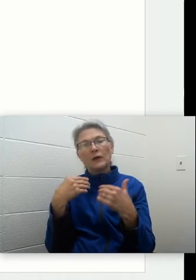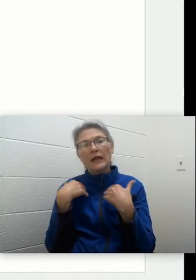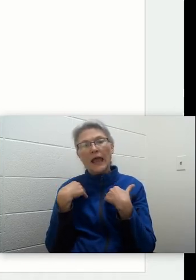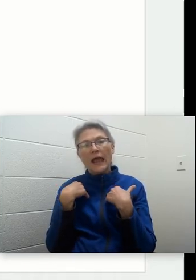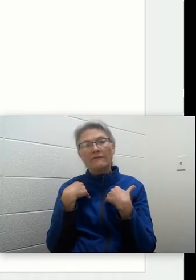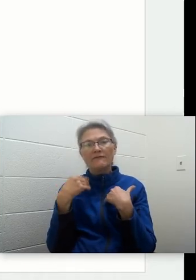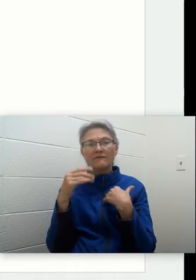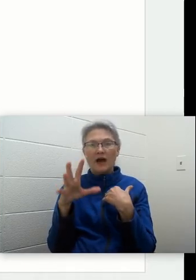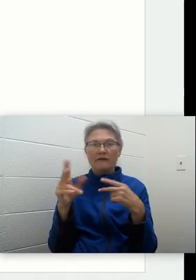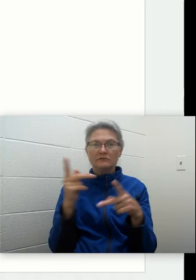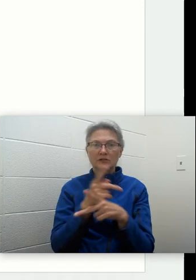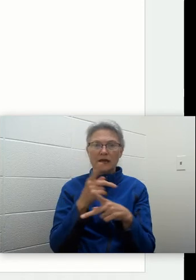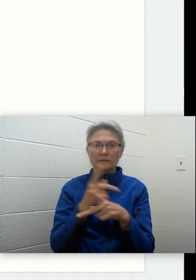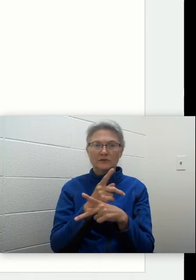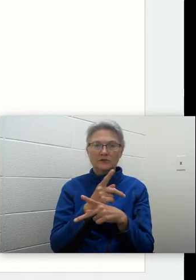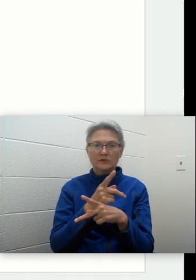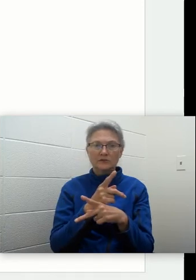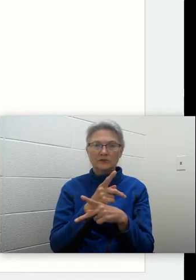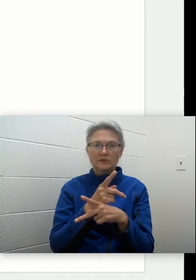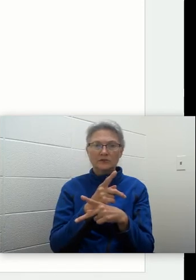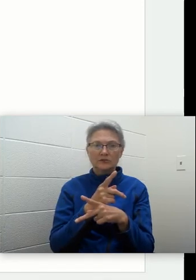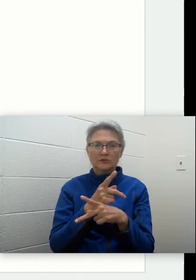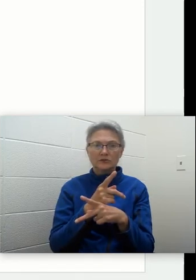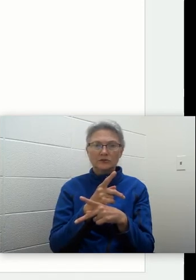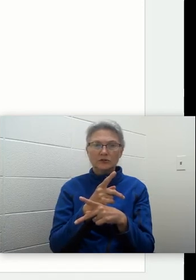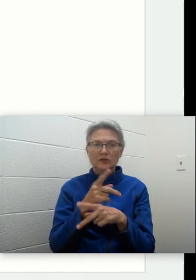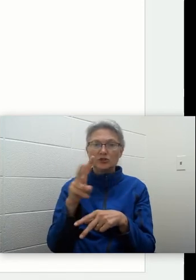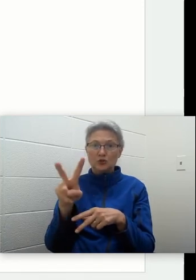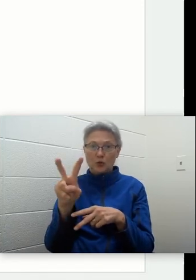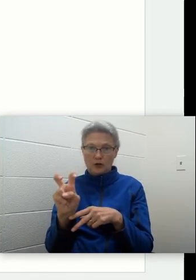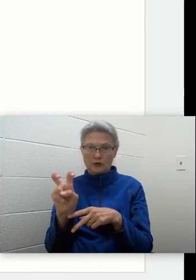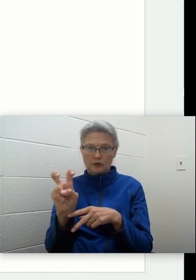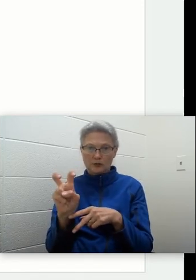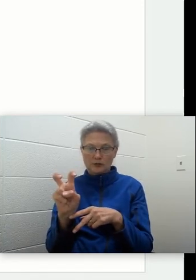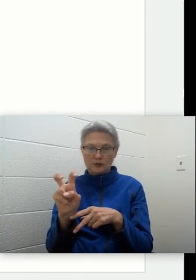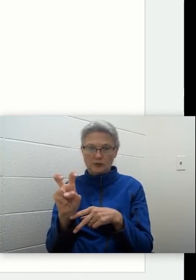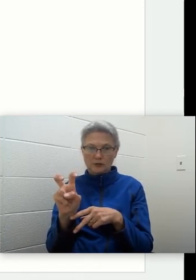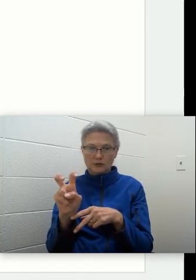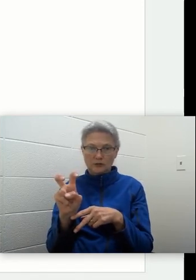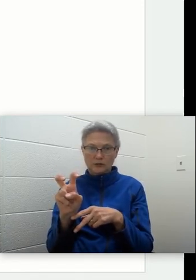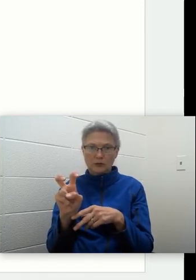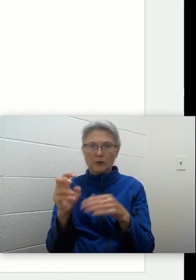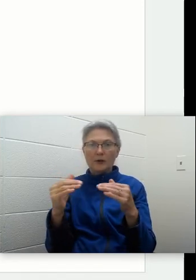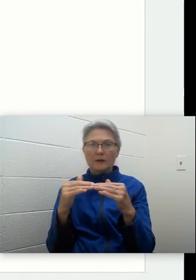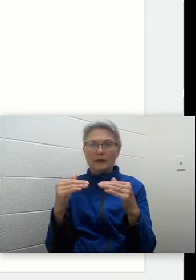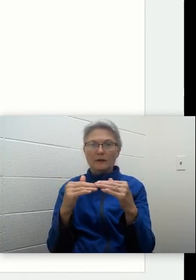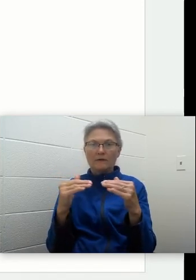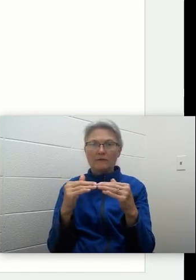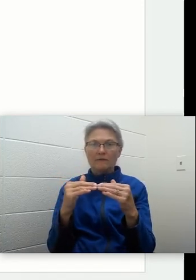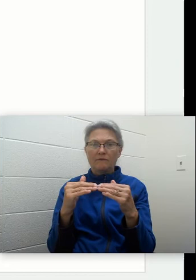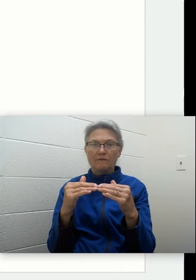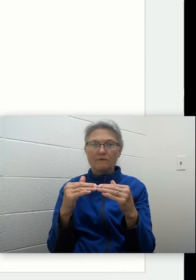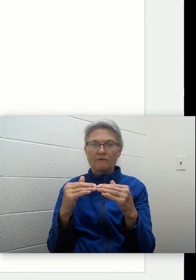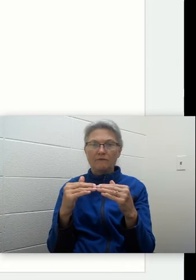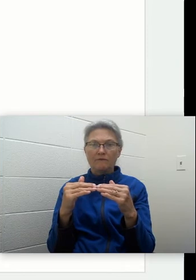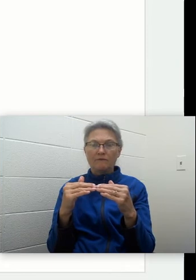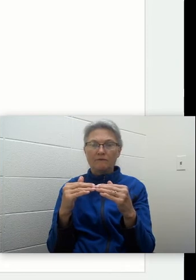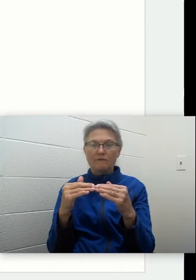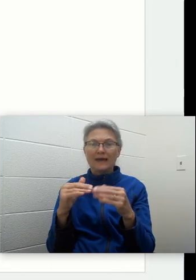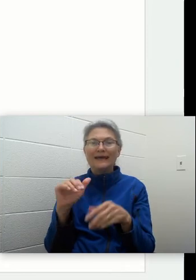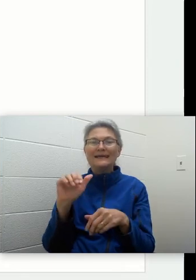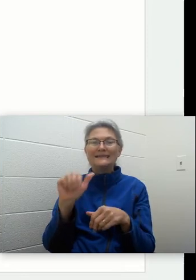have 5 times 2 hundredths, which would be